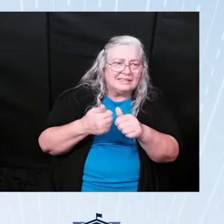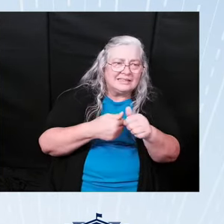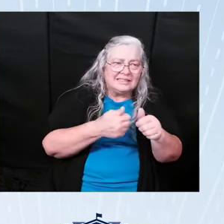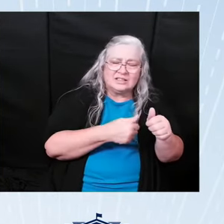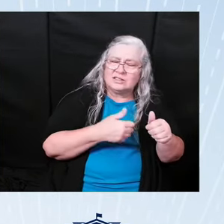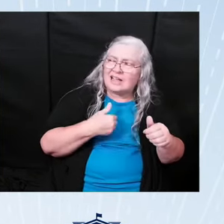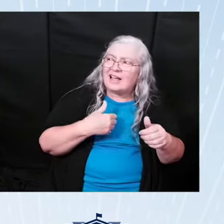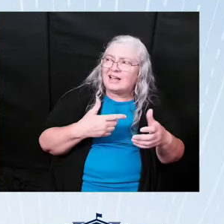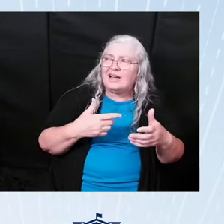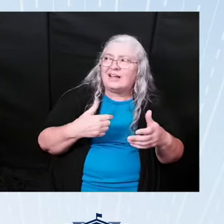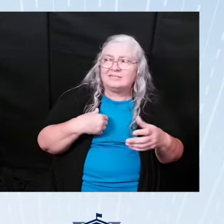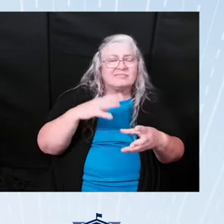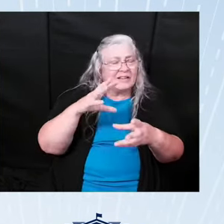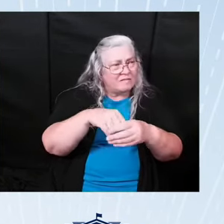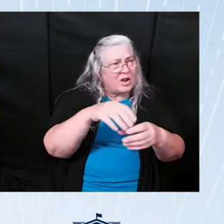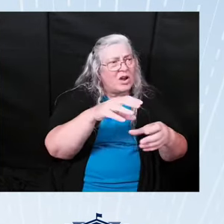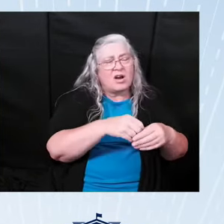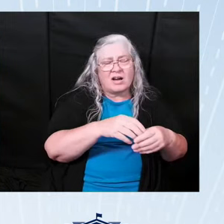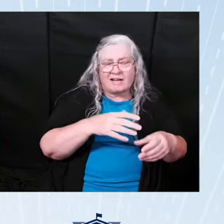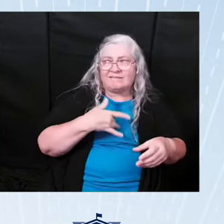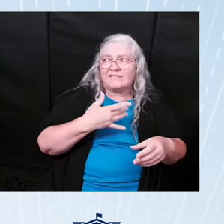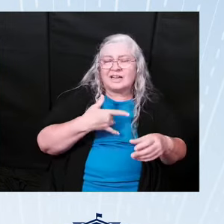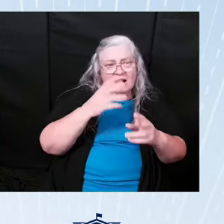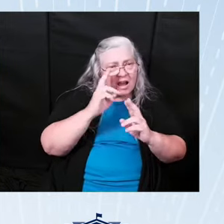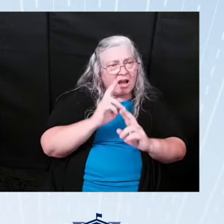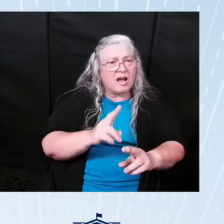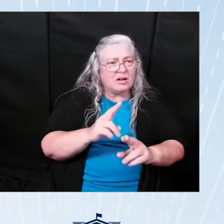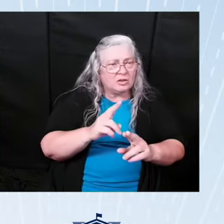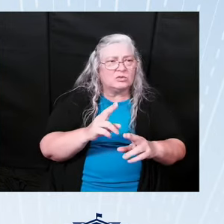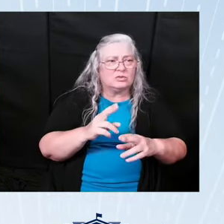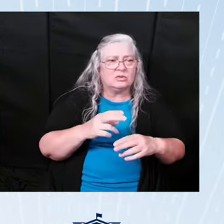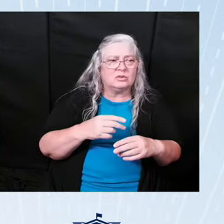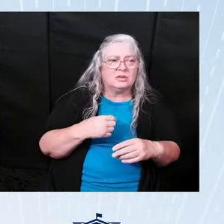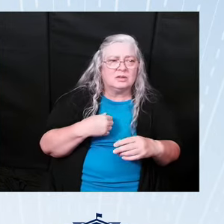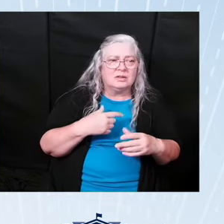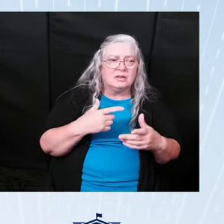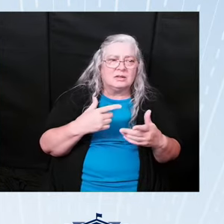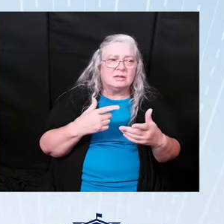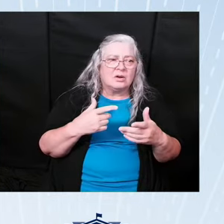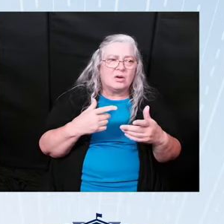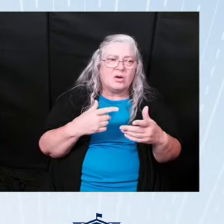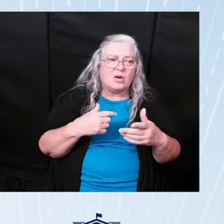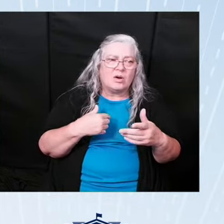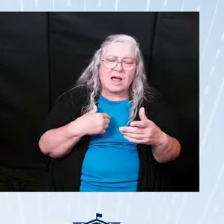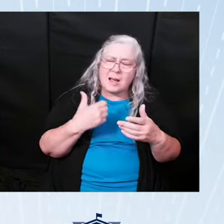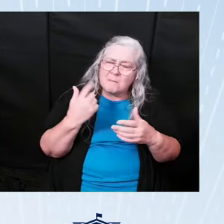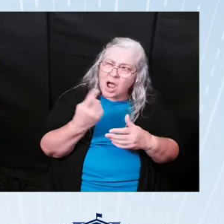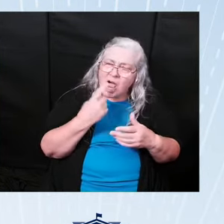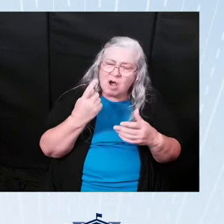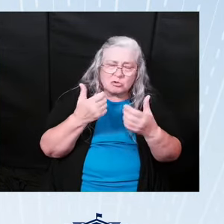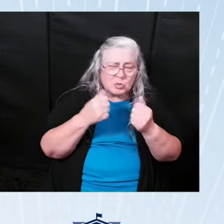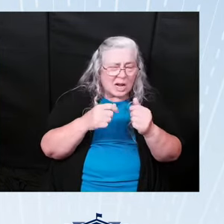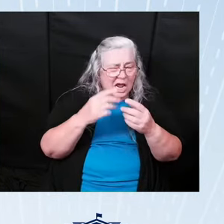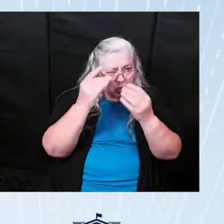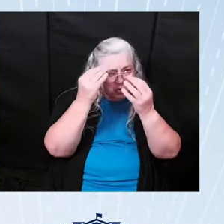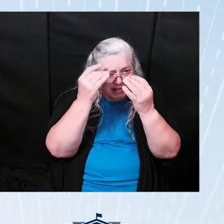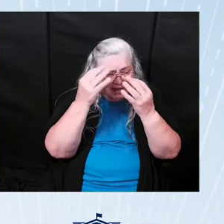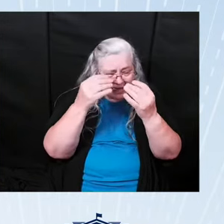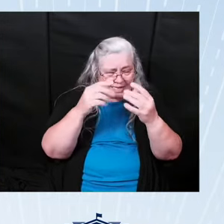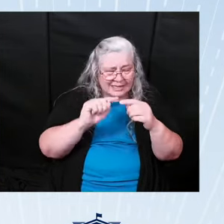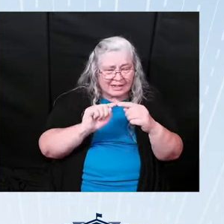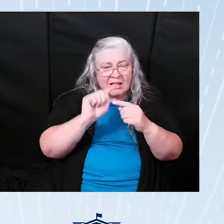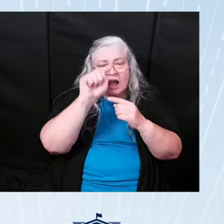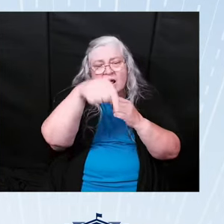isn't building resilience, then we'll fail when there is a test to that resilience. So